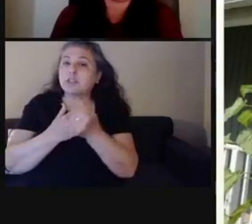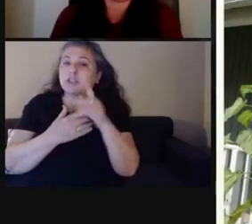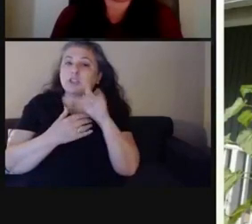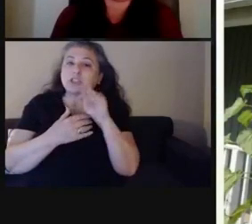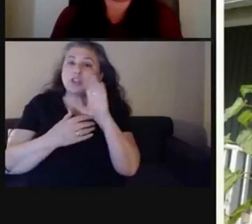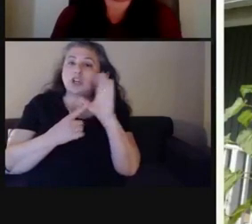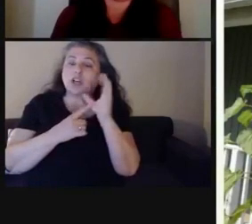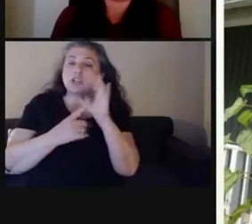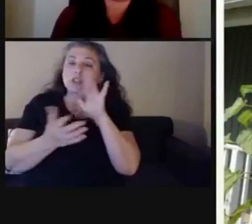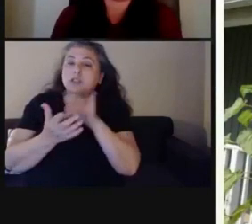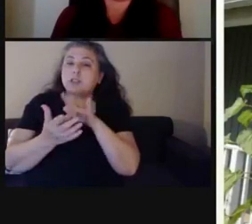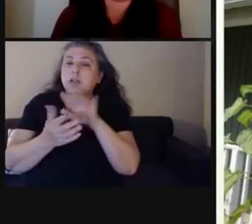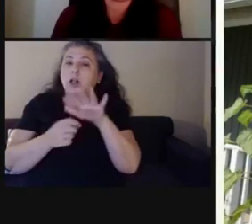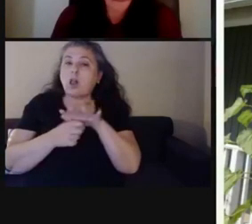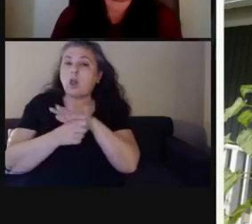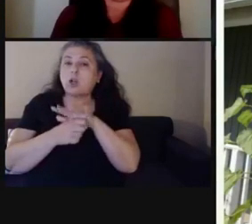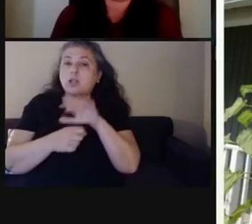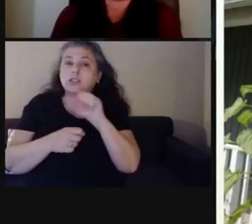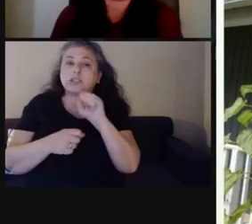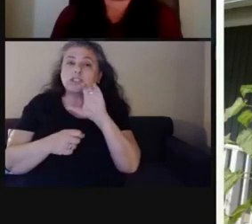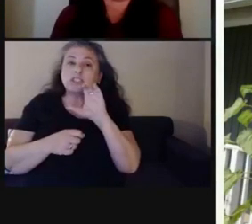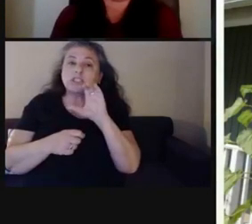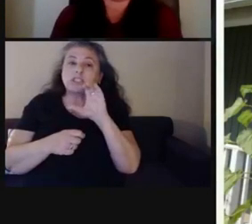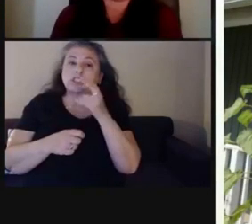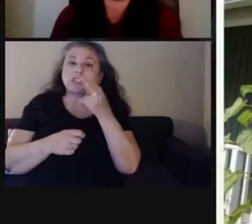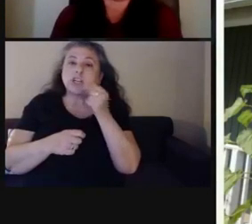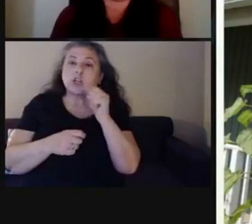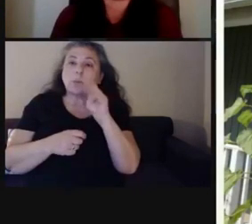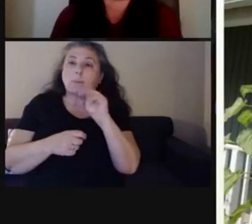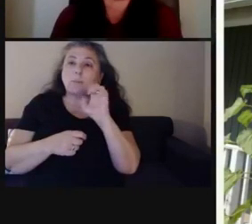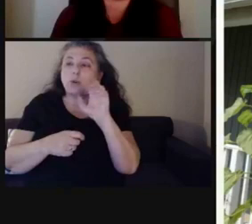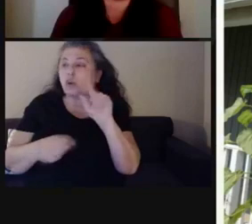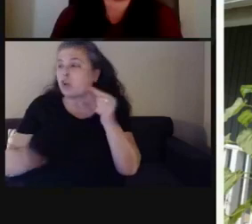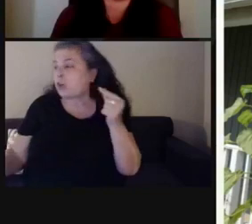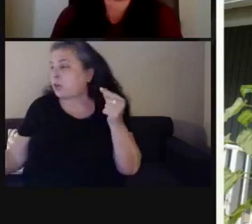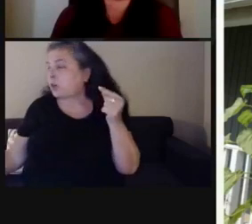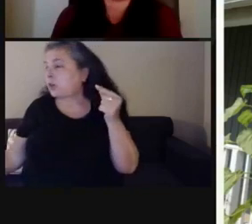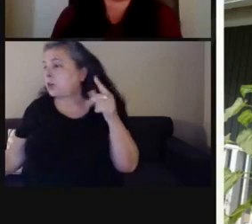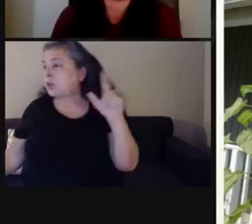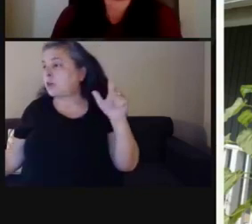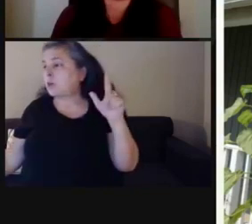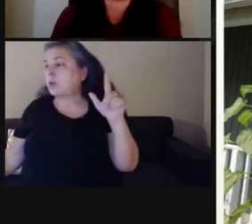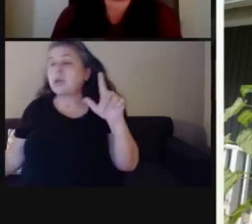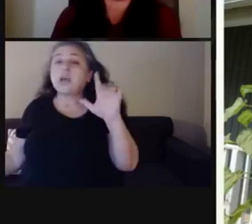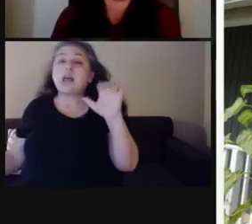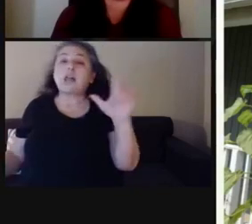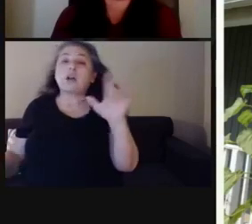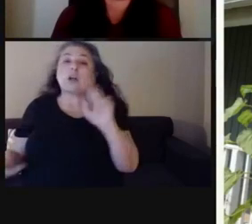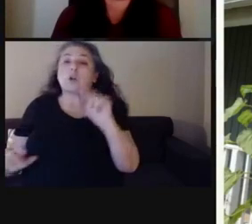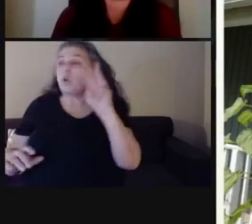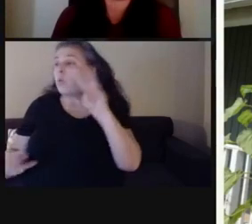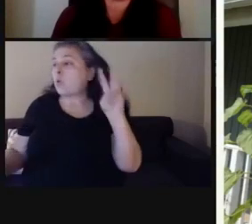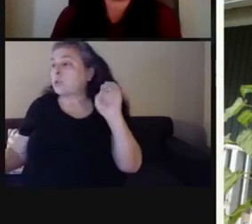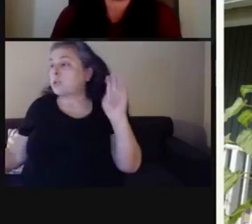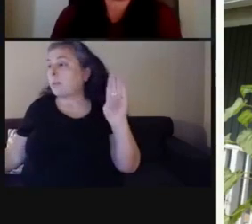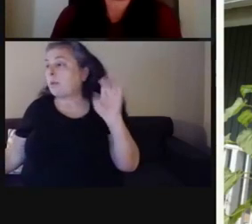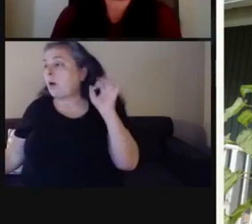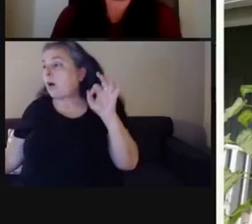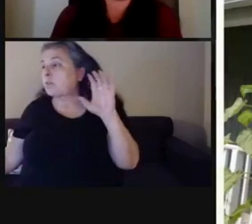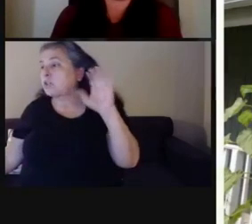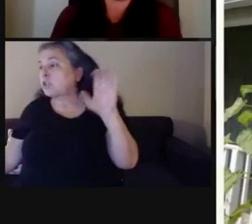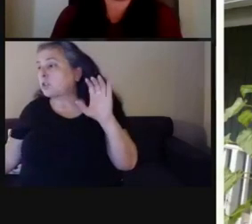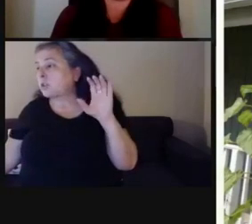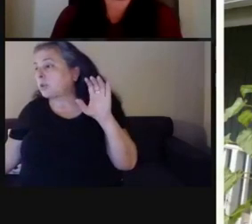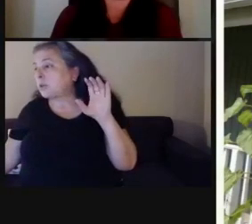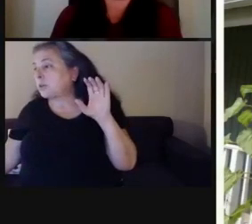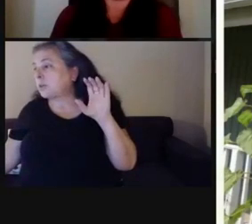is located in Schaumburg, Illinois, which is a northwest suburb of Chicago. So we are still in an